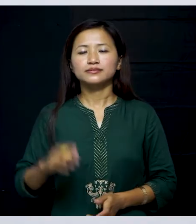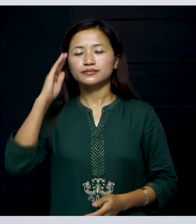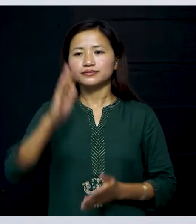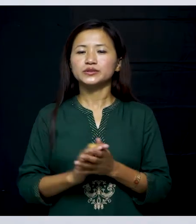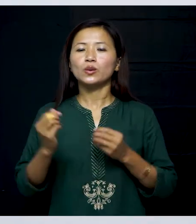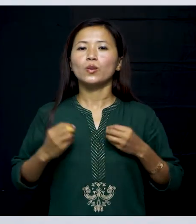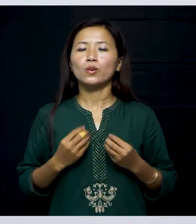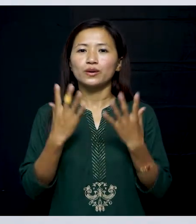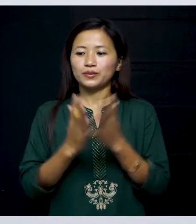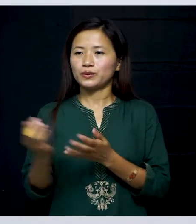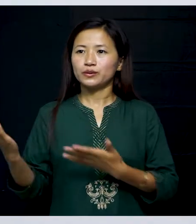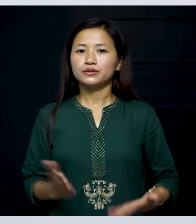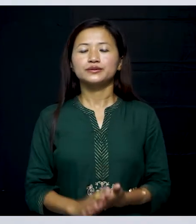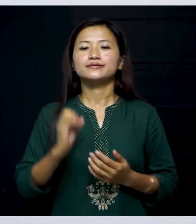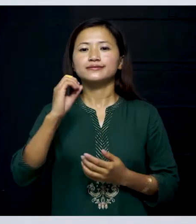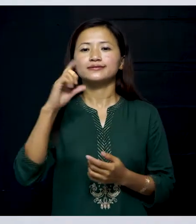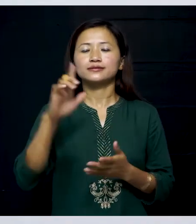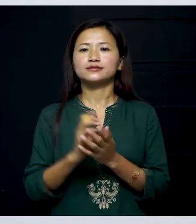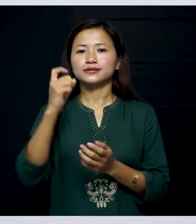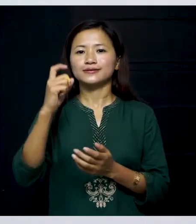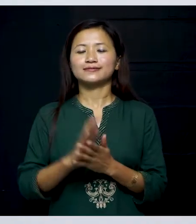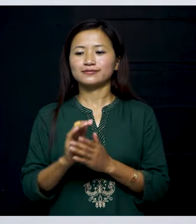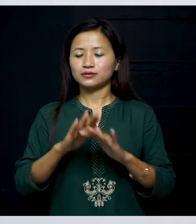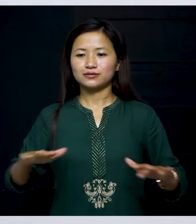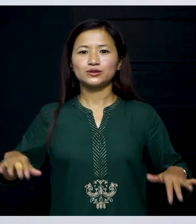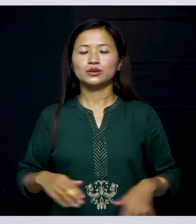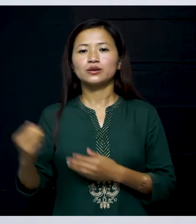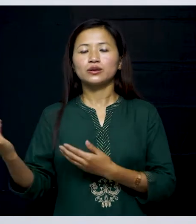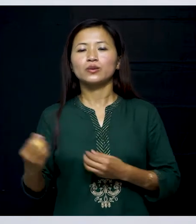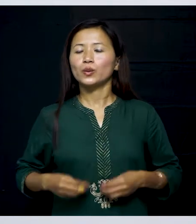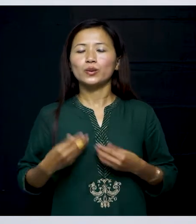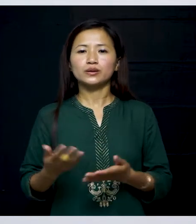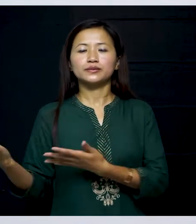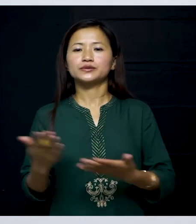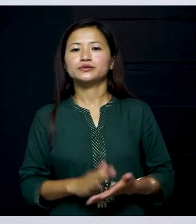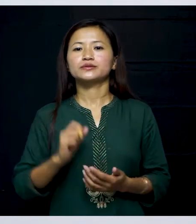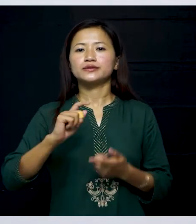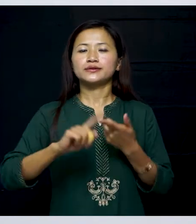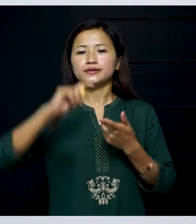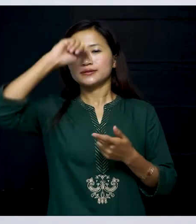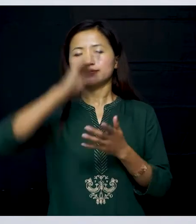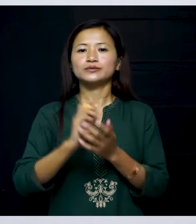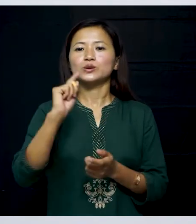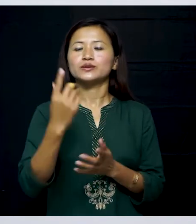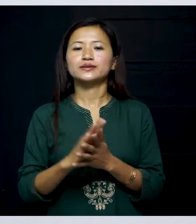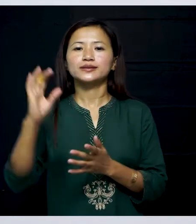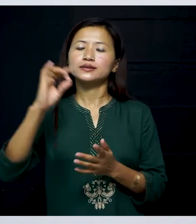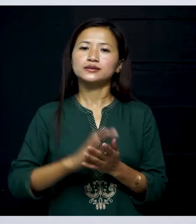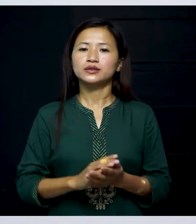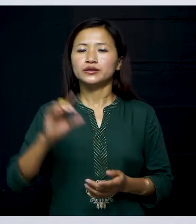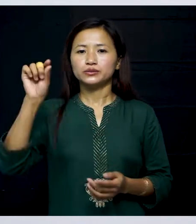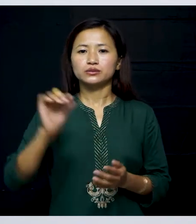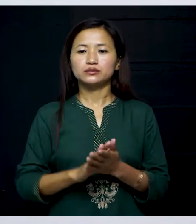Hello, a very warm welcome to all my dear class 7 students. Welcoming you back all to our English class once again. We have been